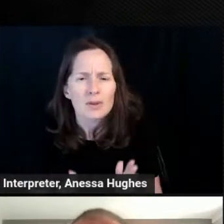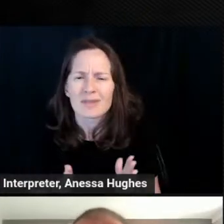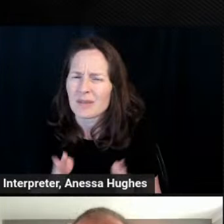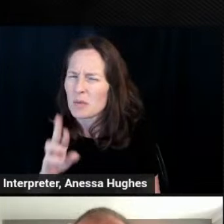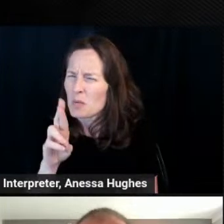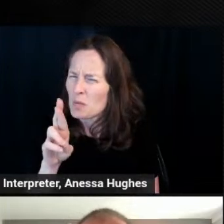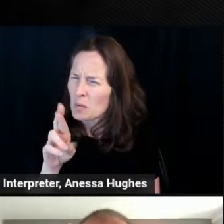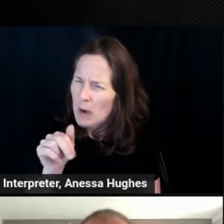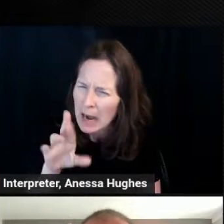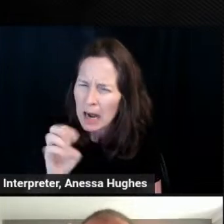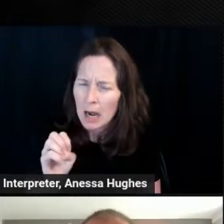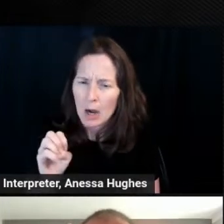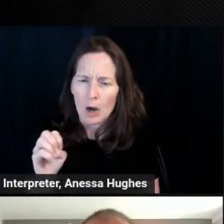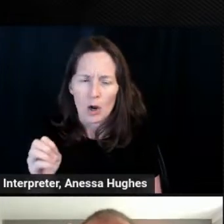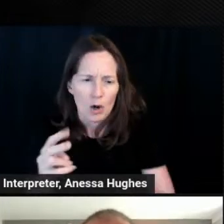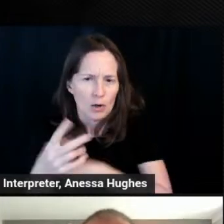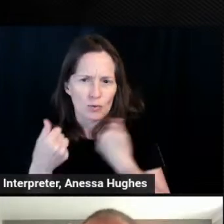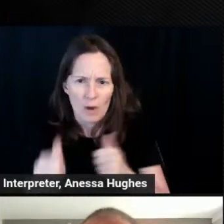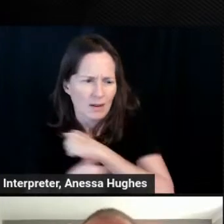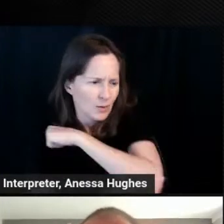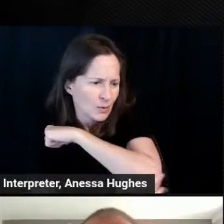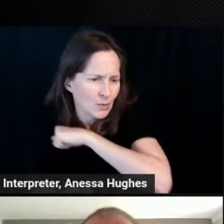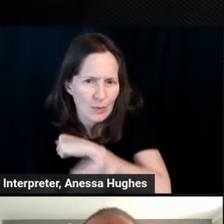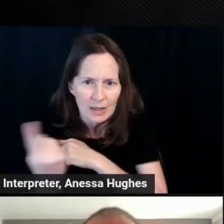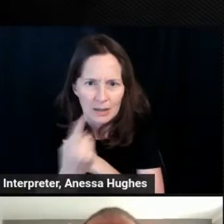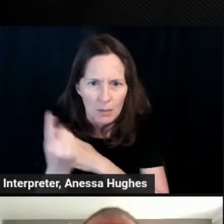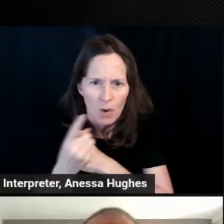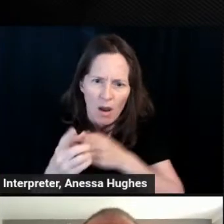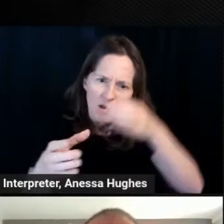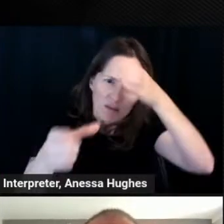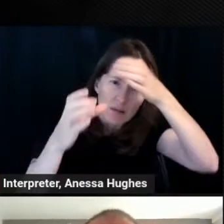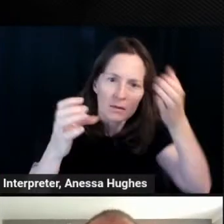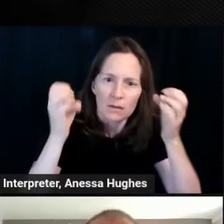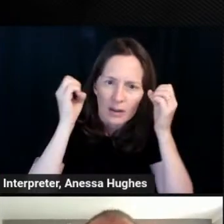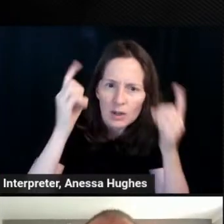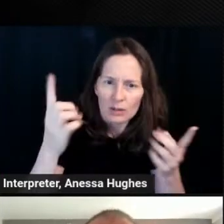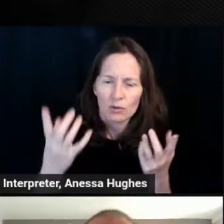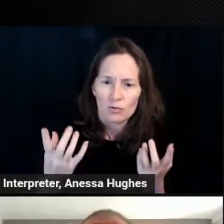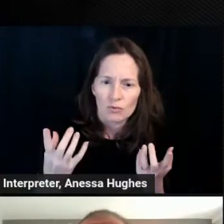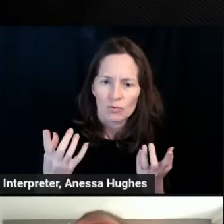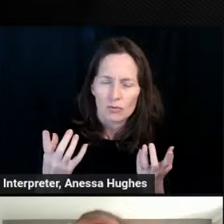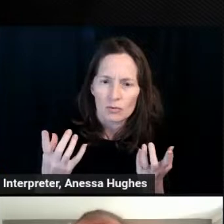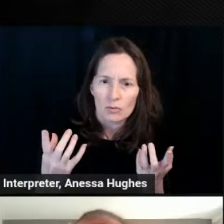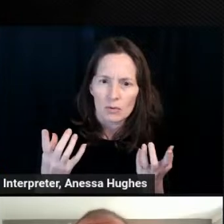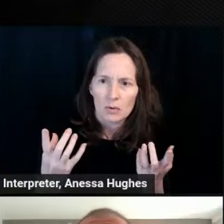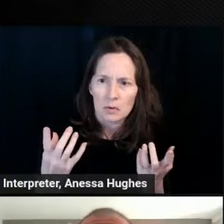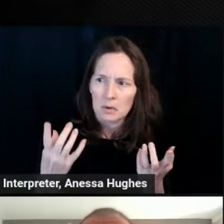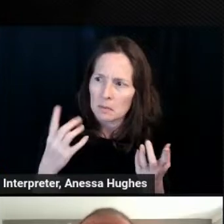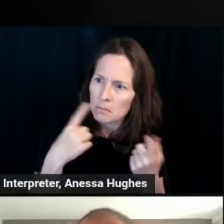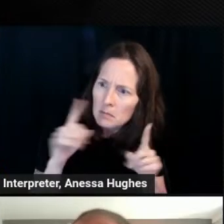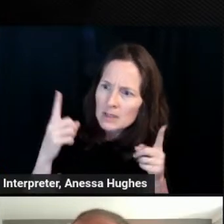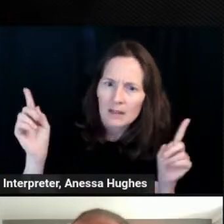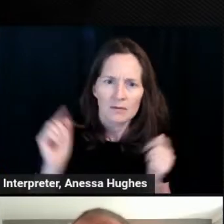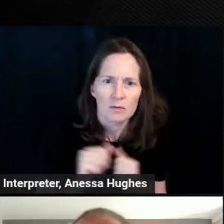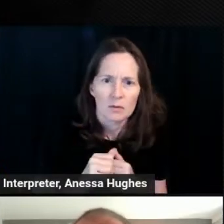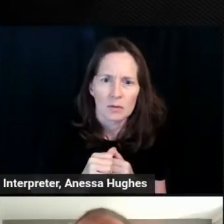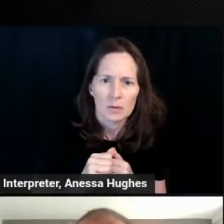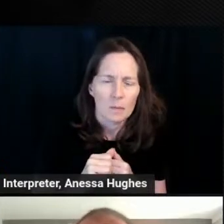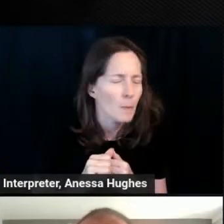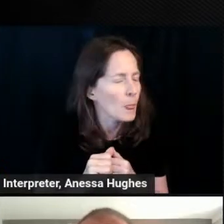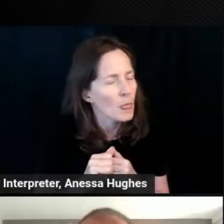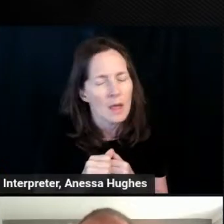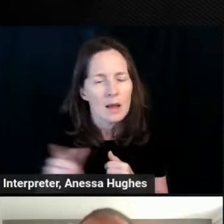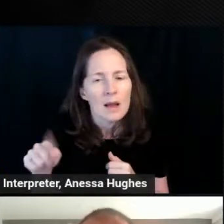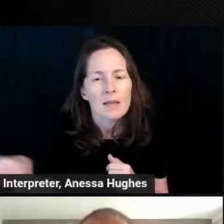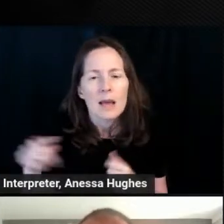like Northup. No, they preferred instead to lure away poorly educated